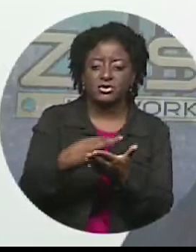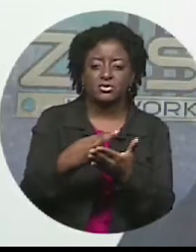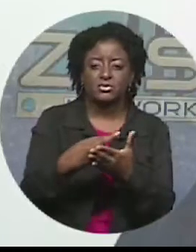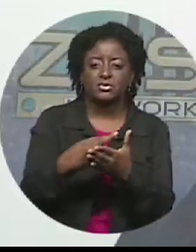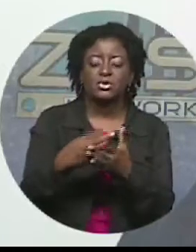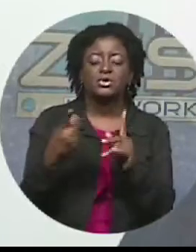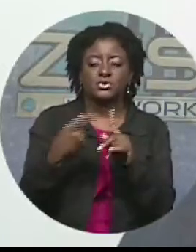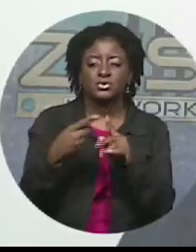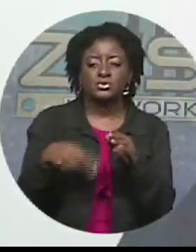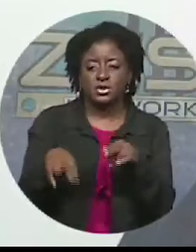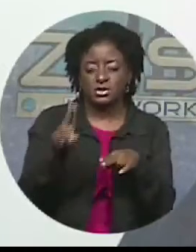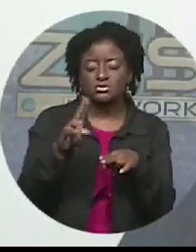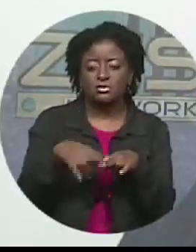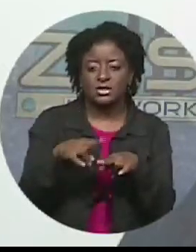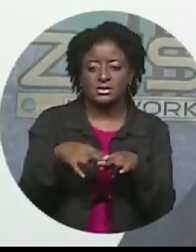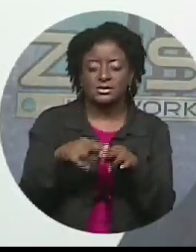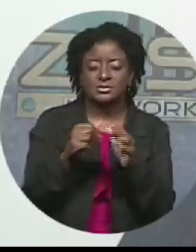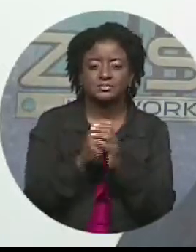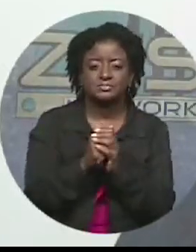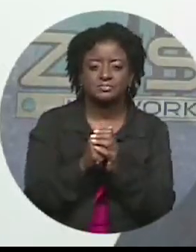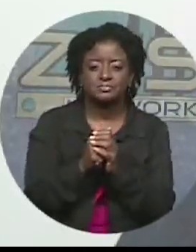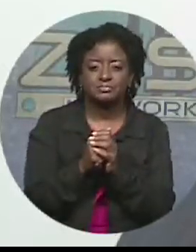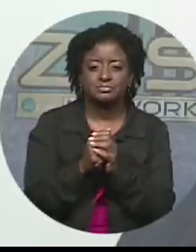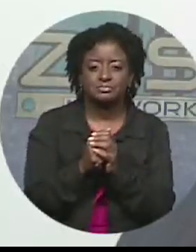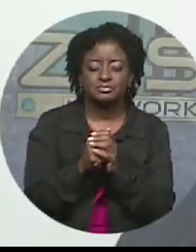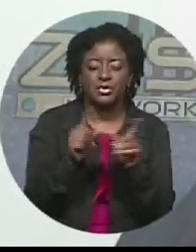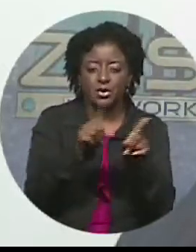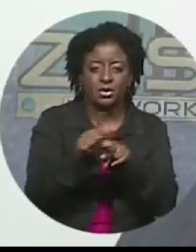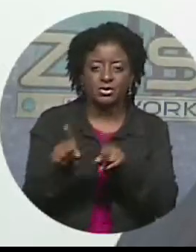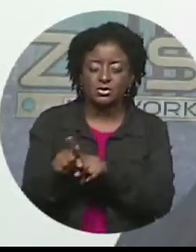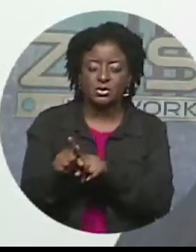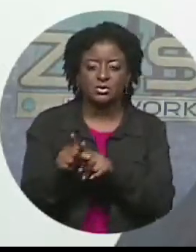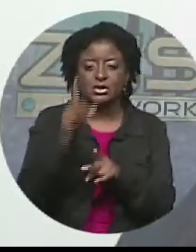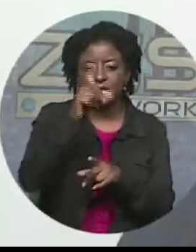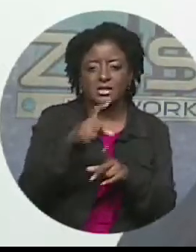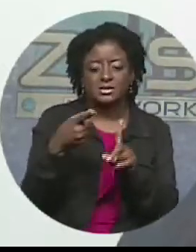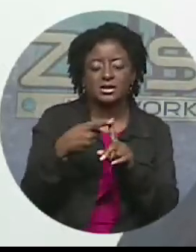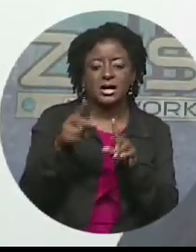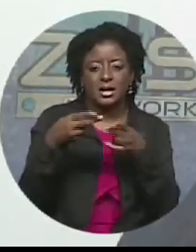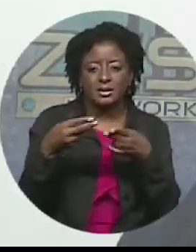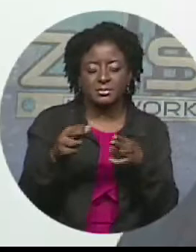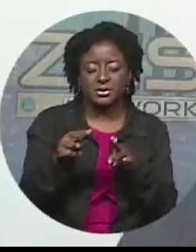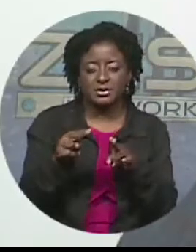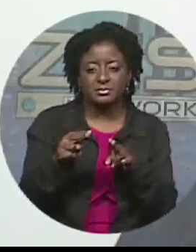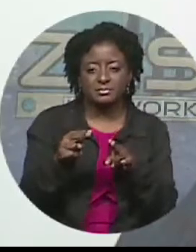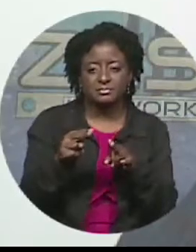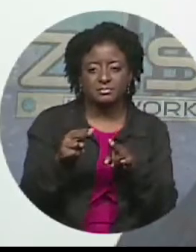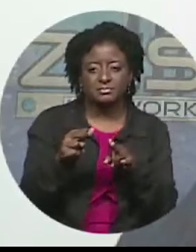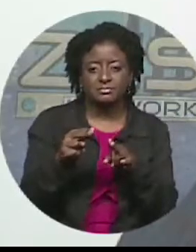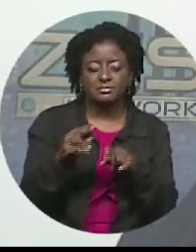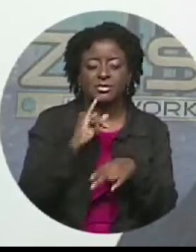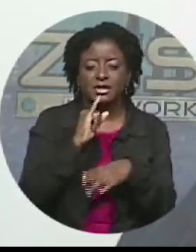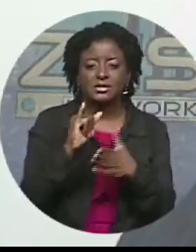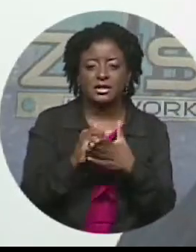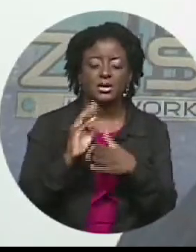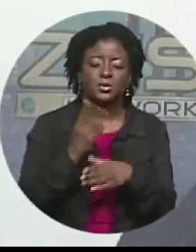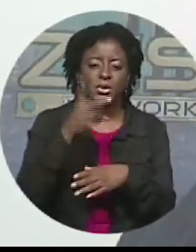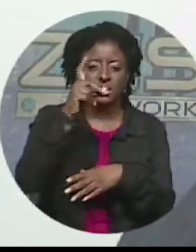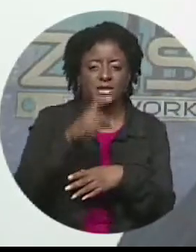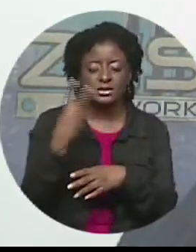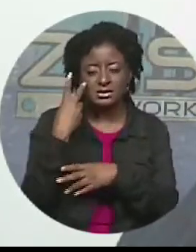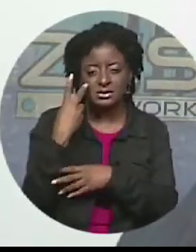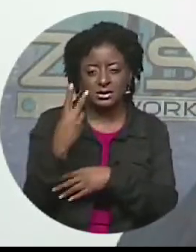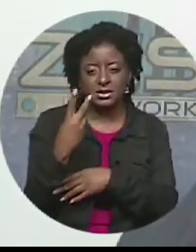clearly what is required in the macroeconomy. What also needs to happen in a very real way is that we need to